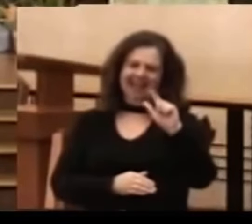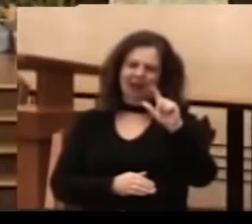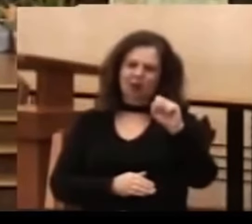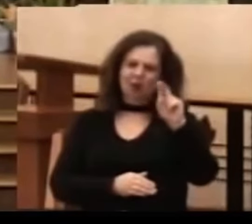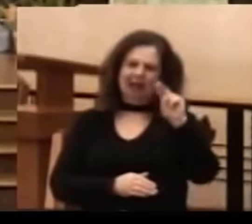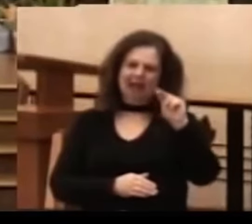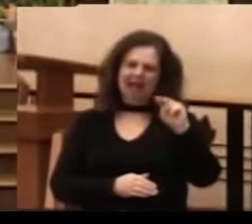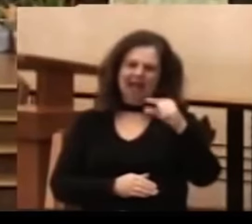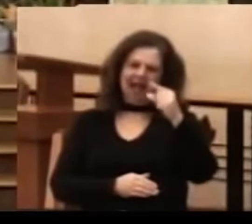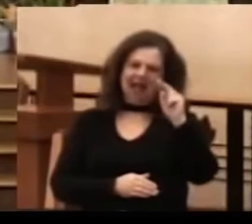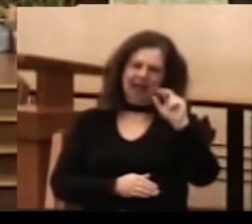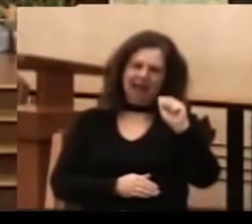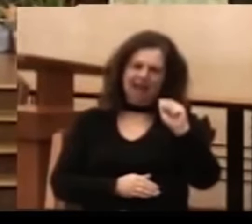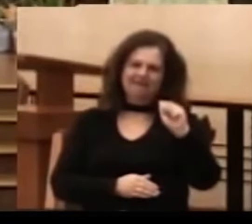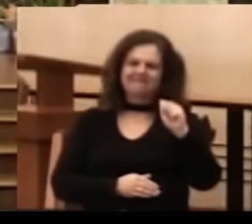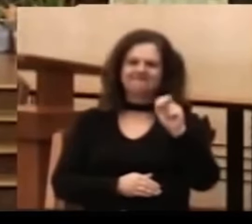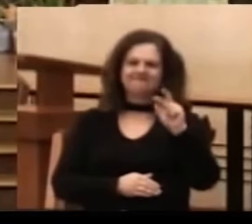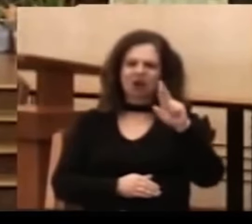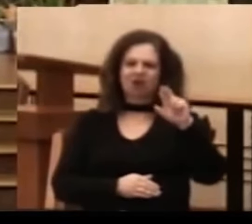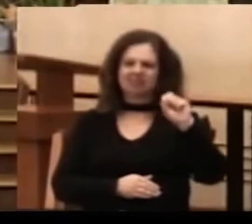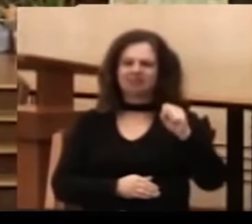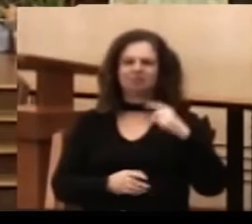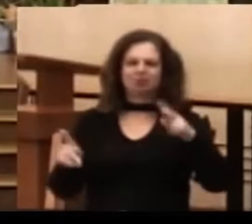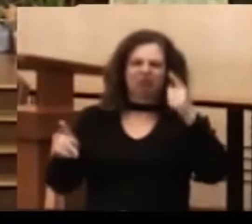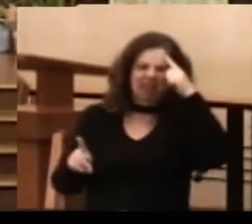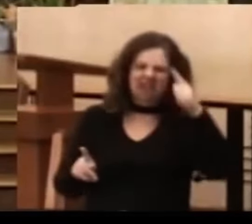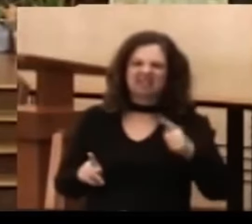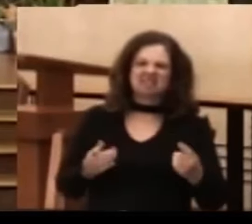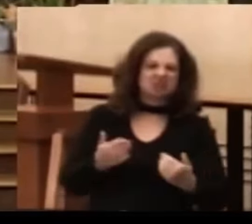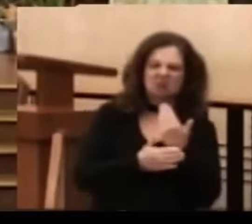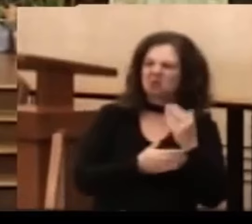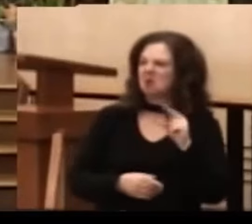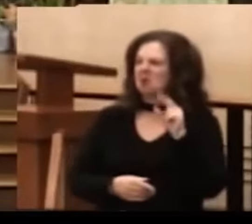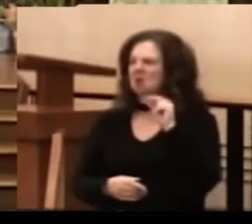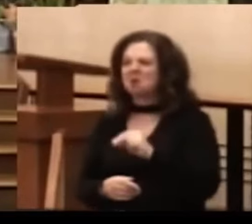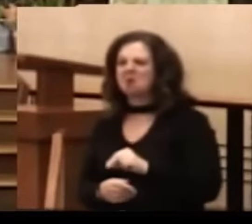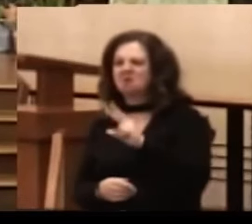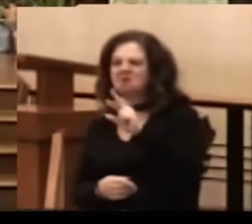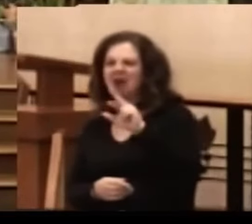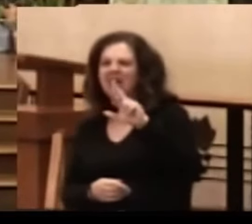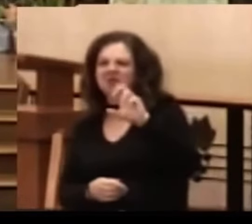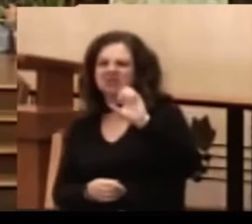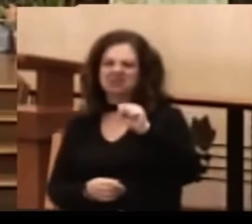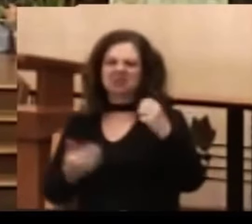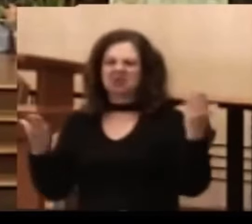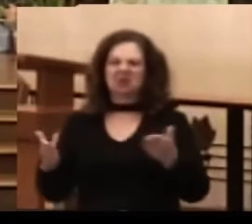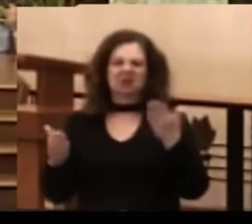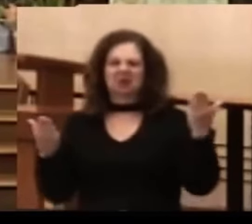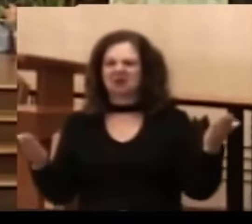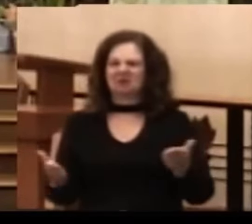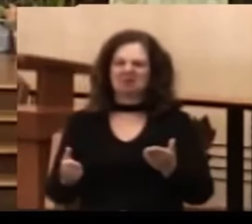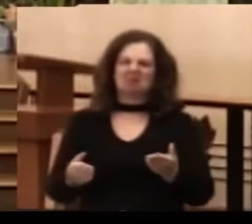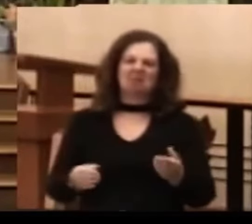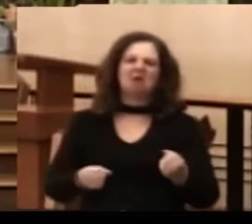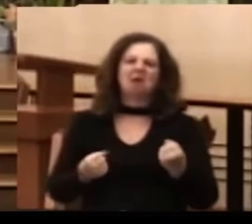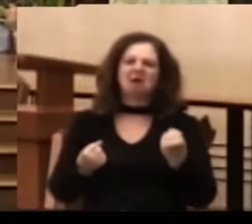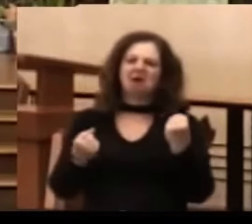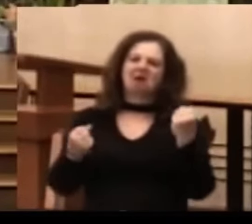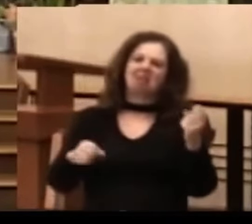to think that this virus thing is something new. These viruses, they've been around forever. They were even in the Holy